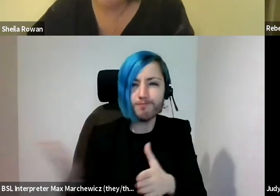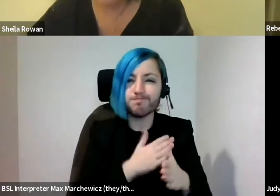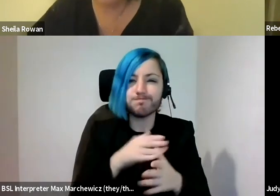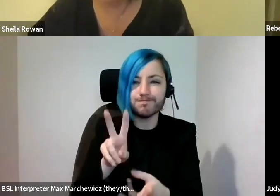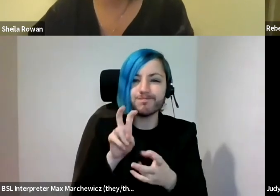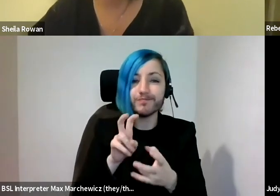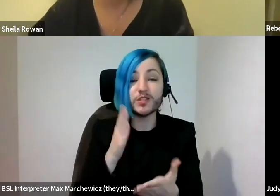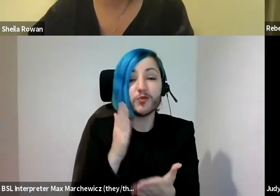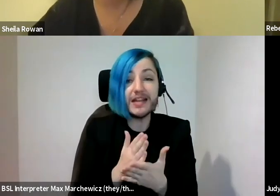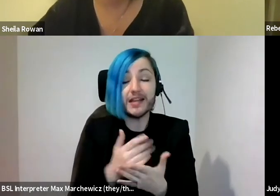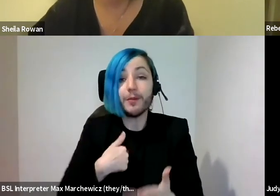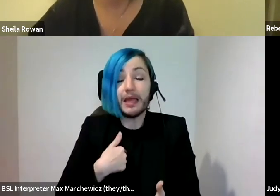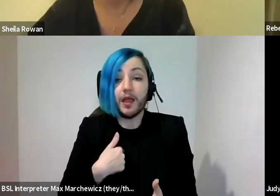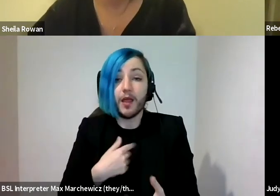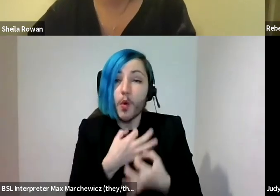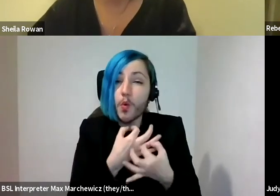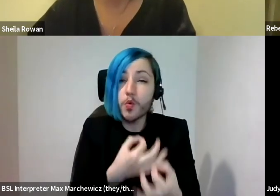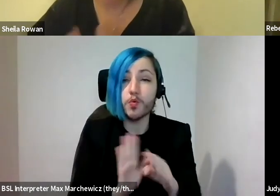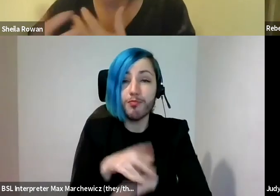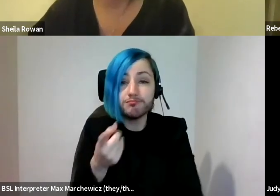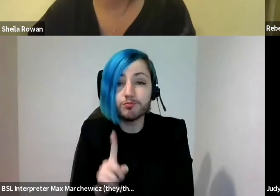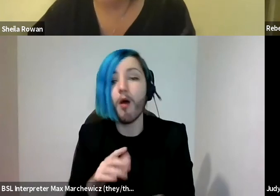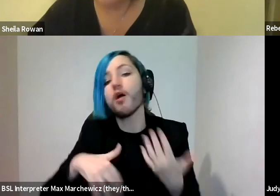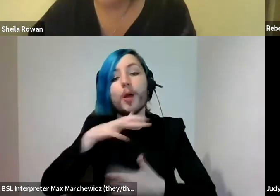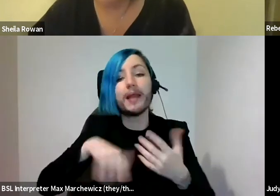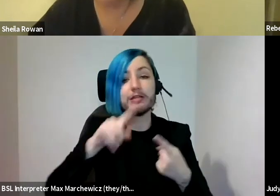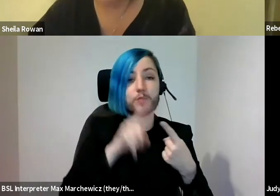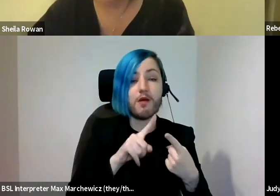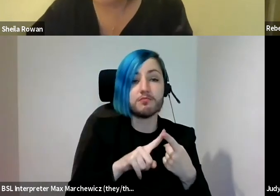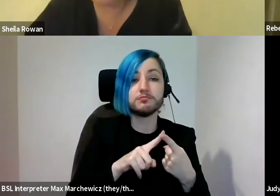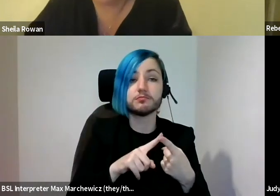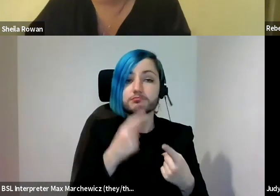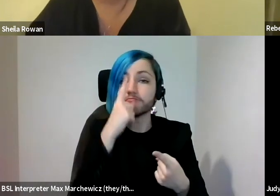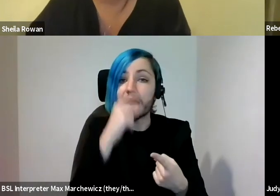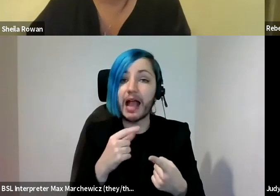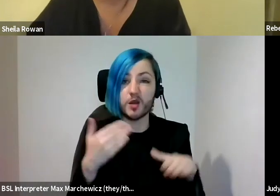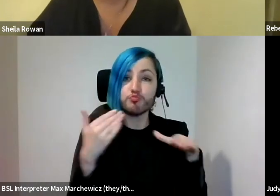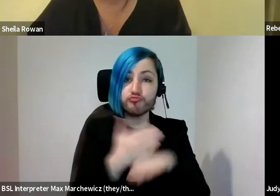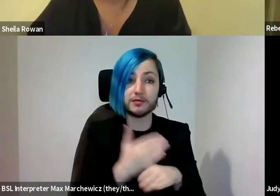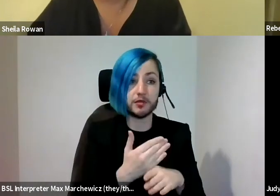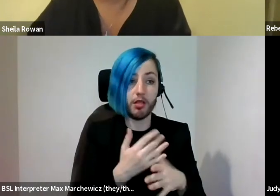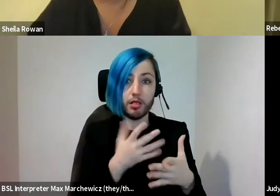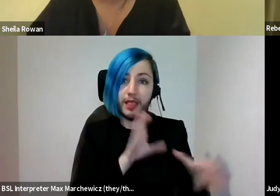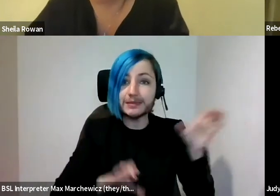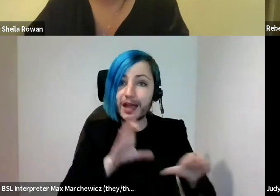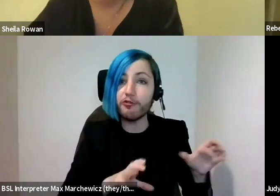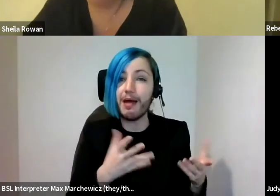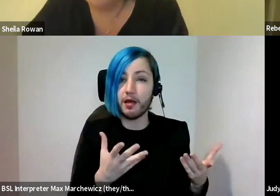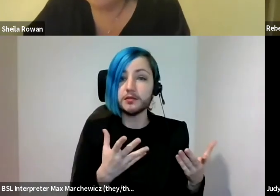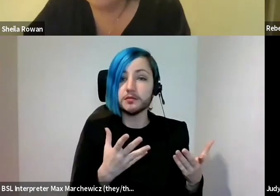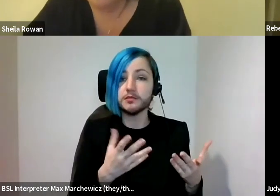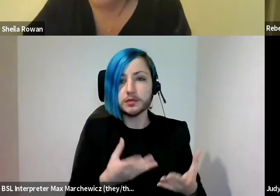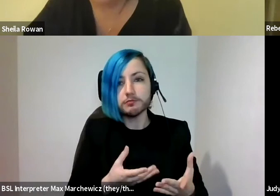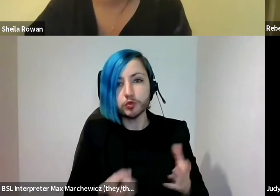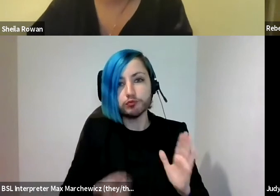the combination for me of being able to do something practical to